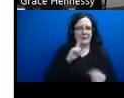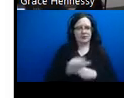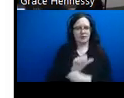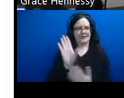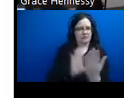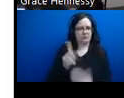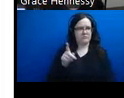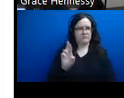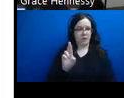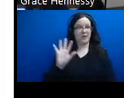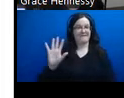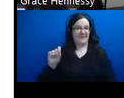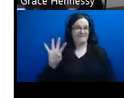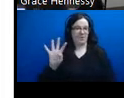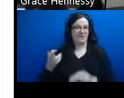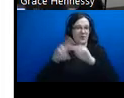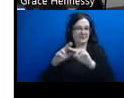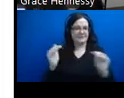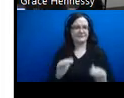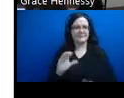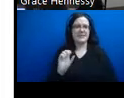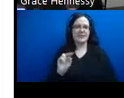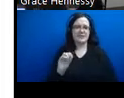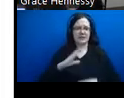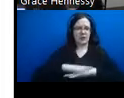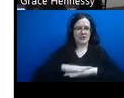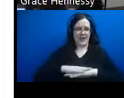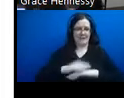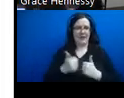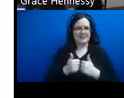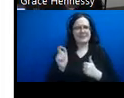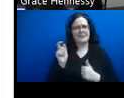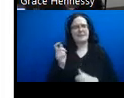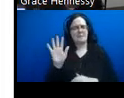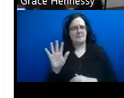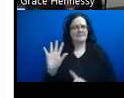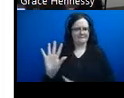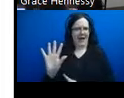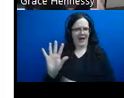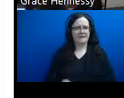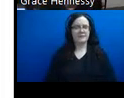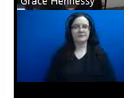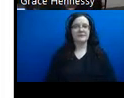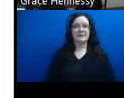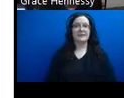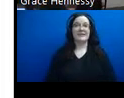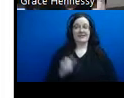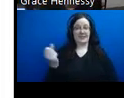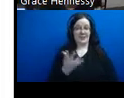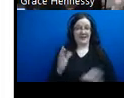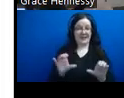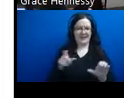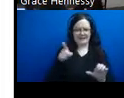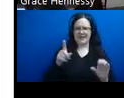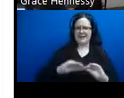5.4. And casino table games, a little bit under 5. So the gambling activity clearly in this study is shown,